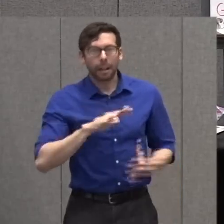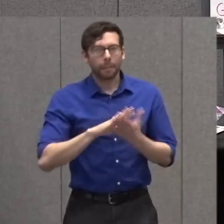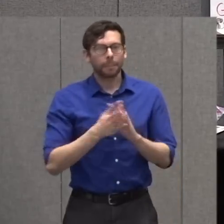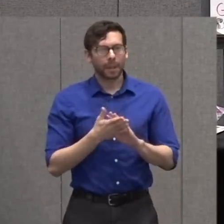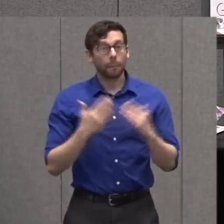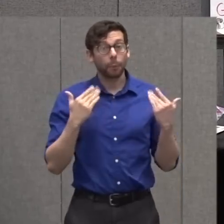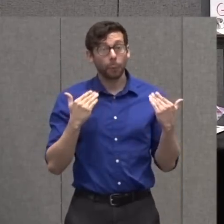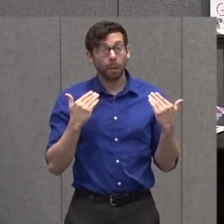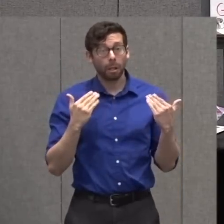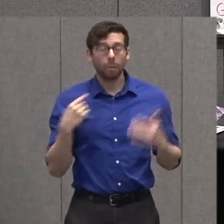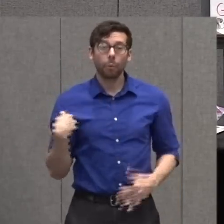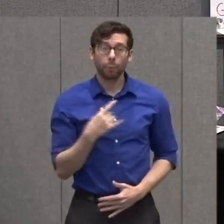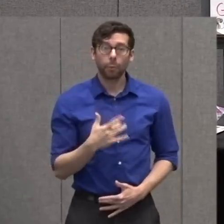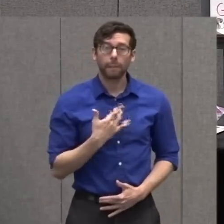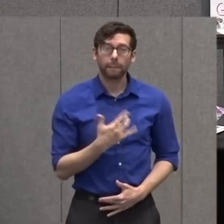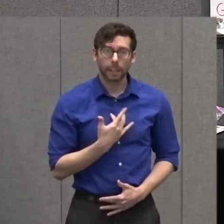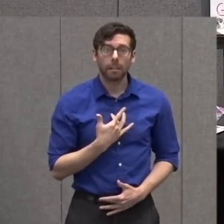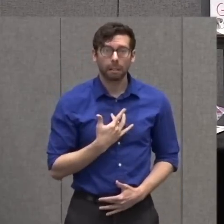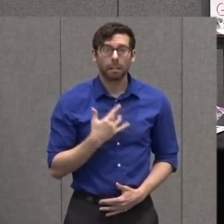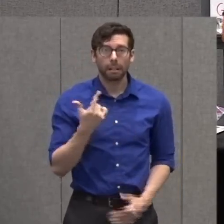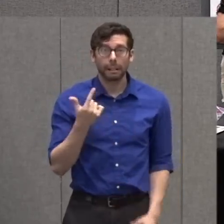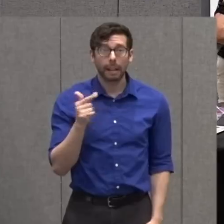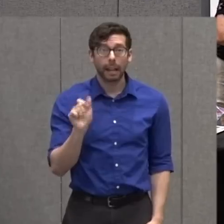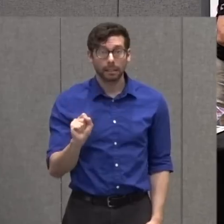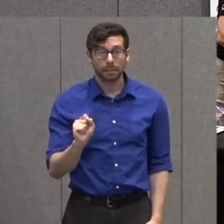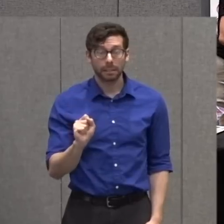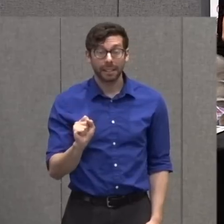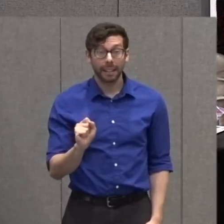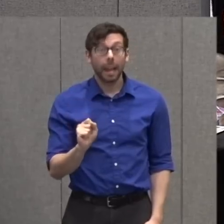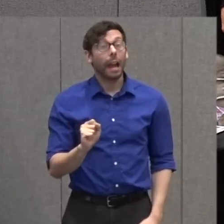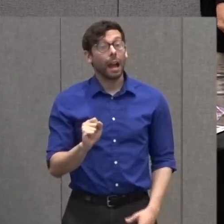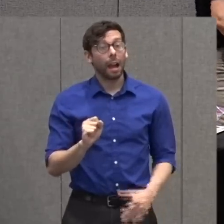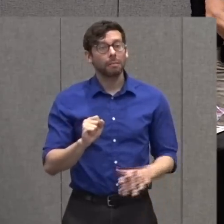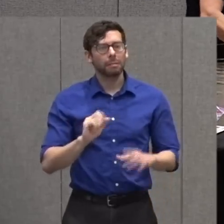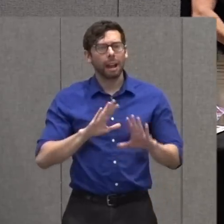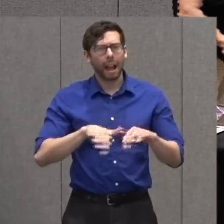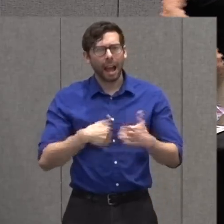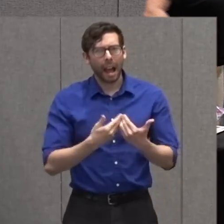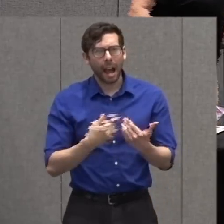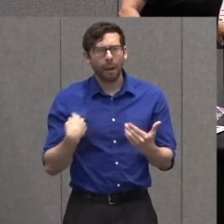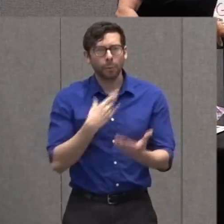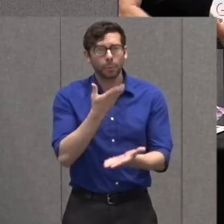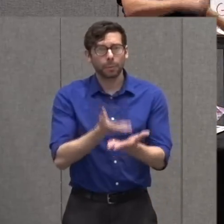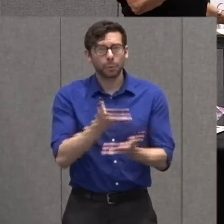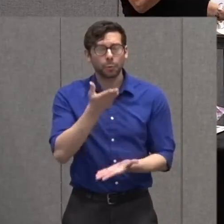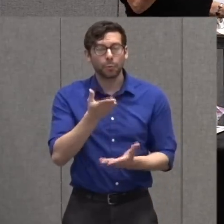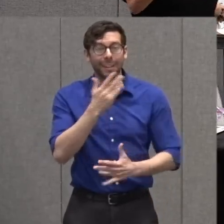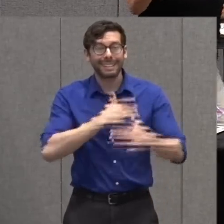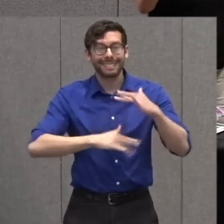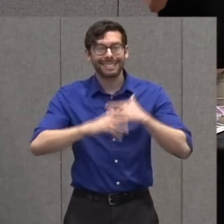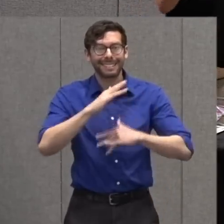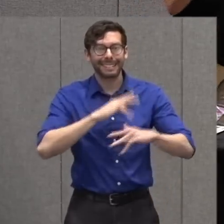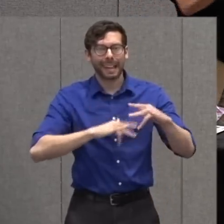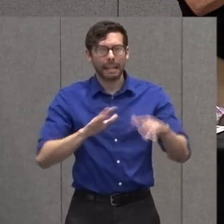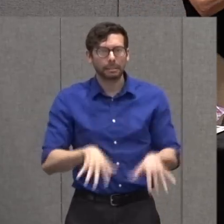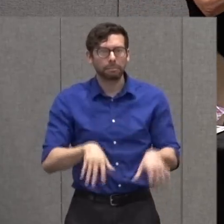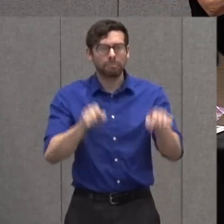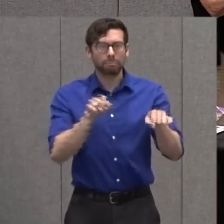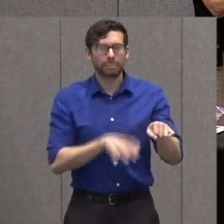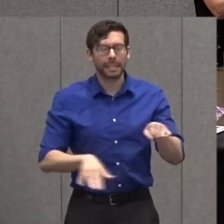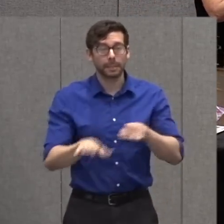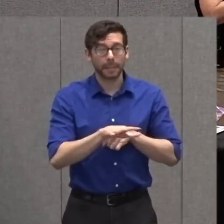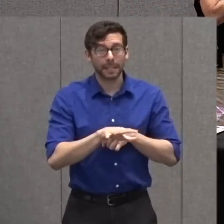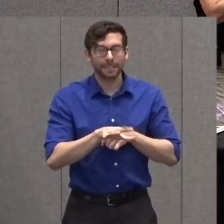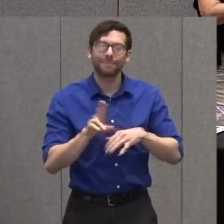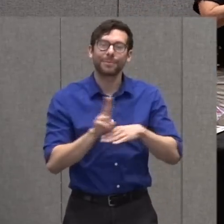And one way to prove that gas can take up space is get a balloon. Oh, yeah. If you have a balloon that's